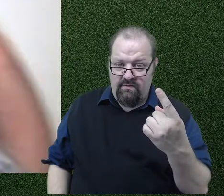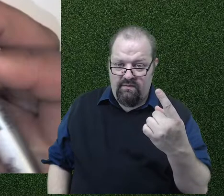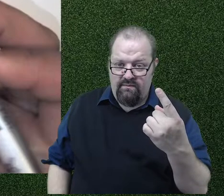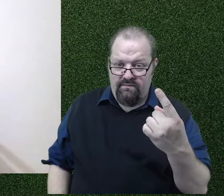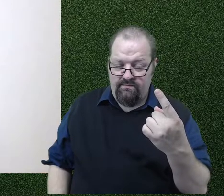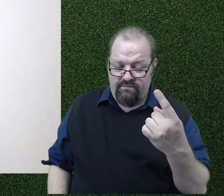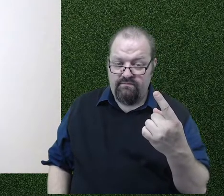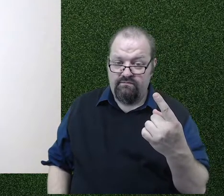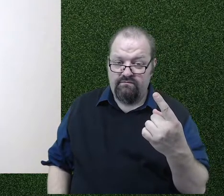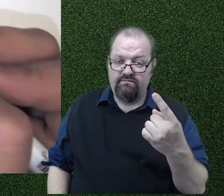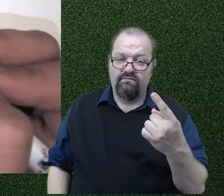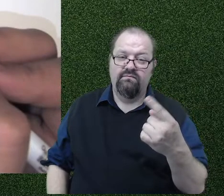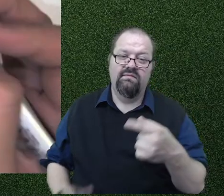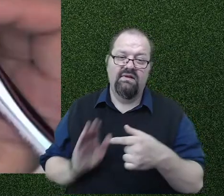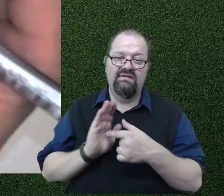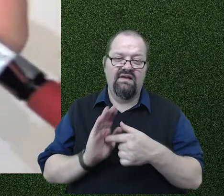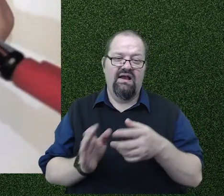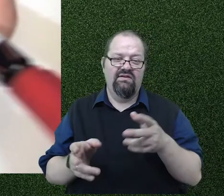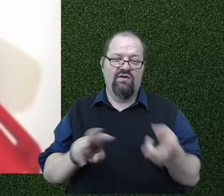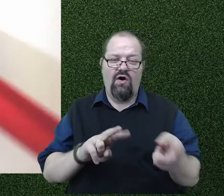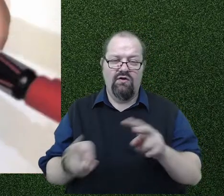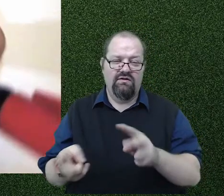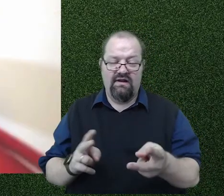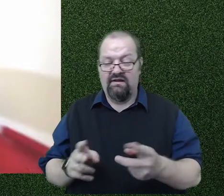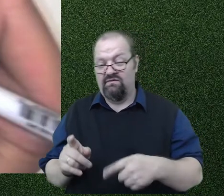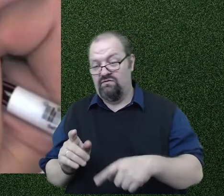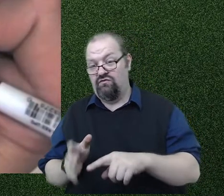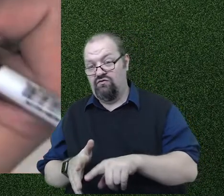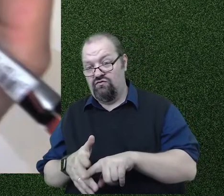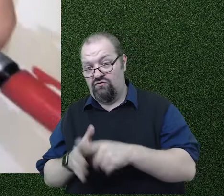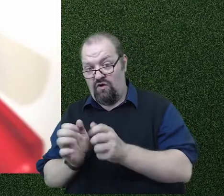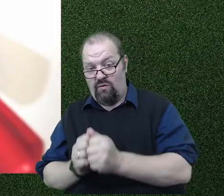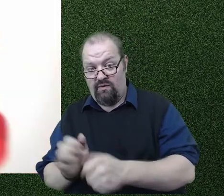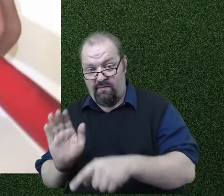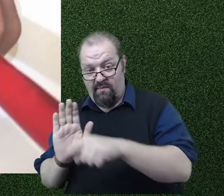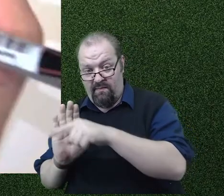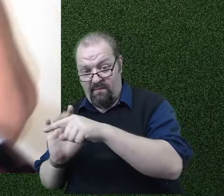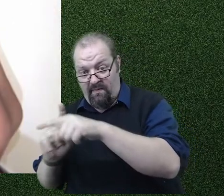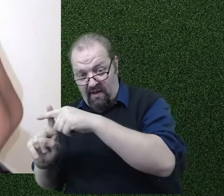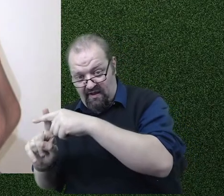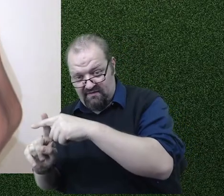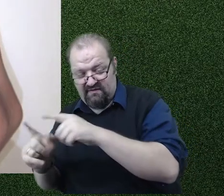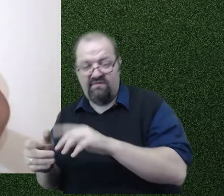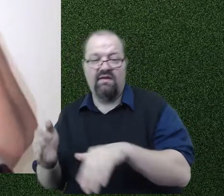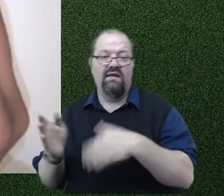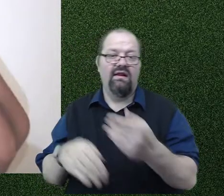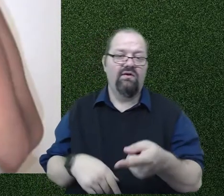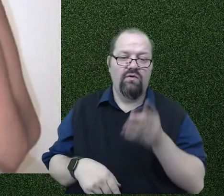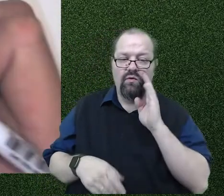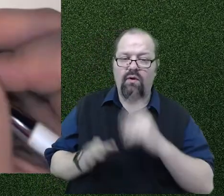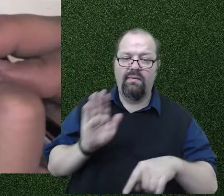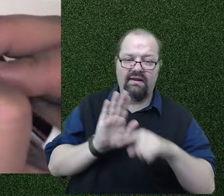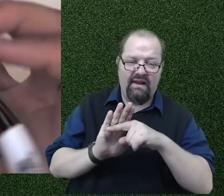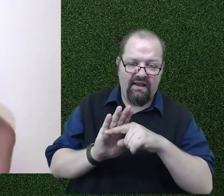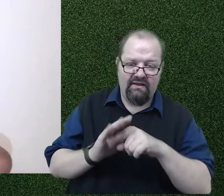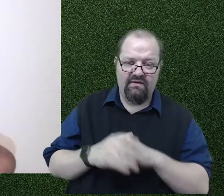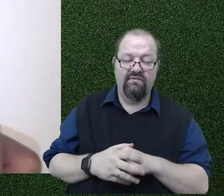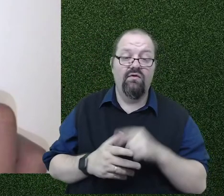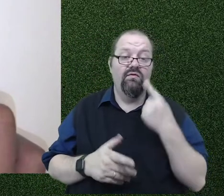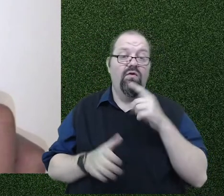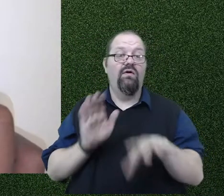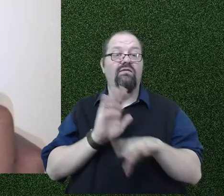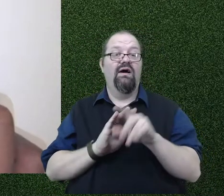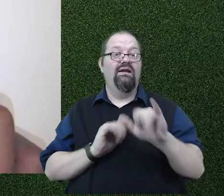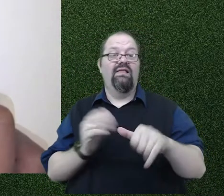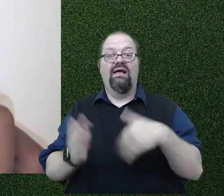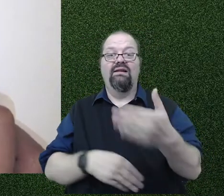The sign alternates, so we start positive, and then we subtract the next one. And to find the next term, or the